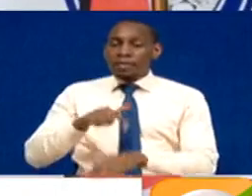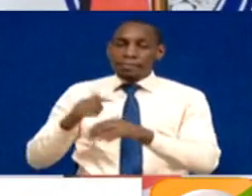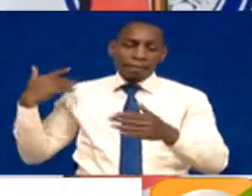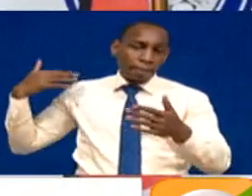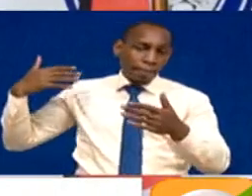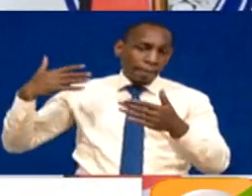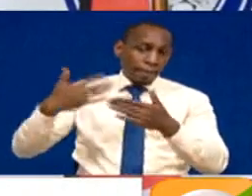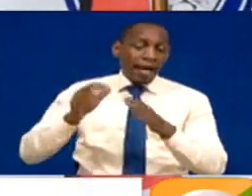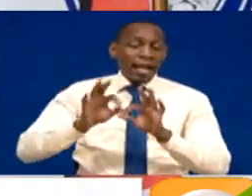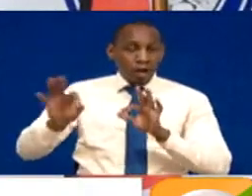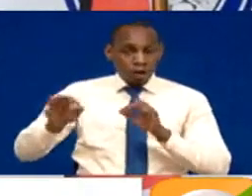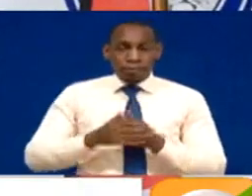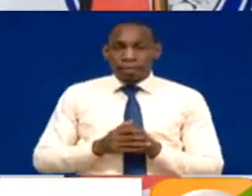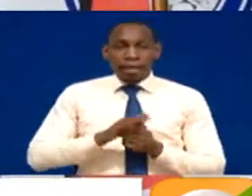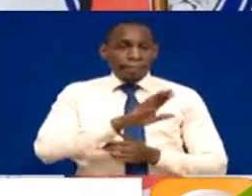muda mrefu.